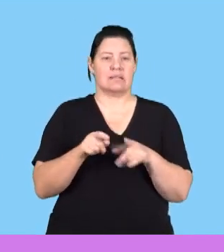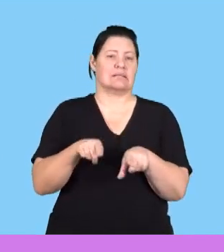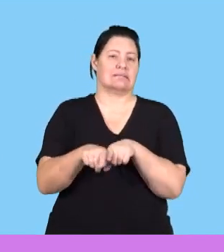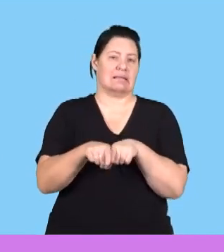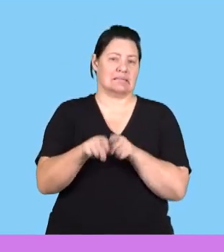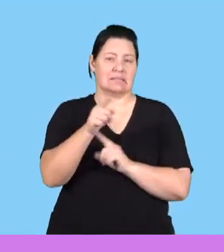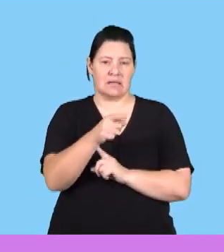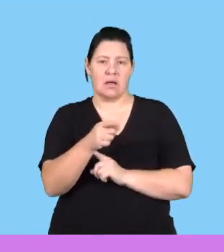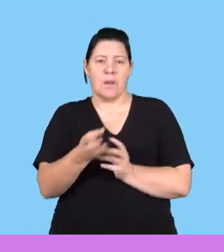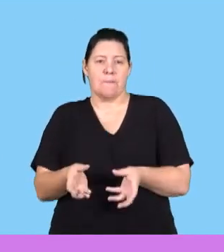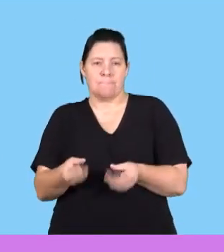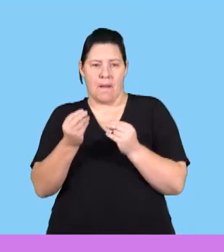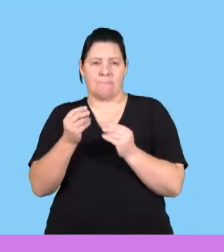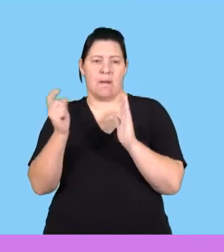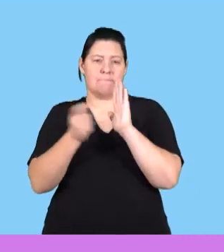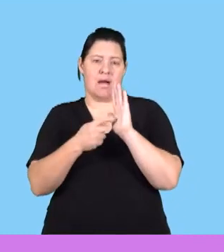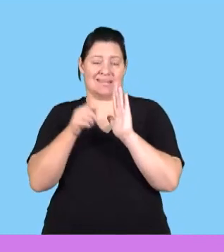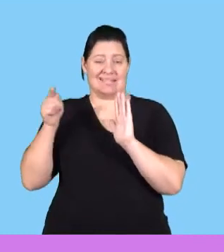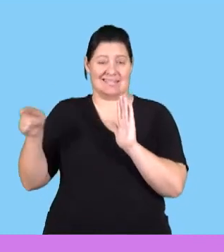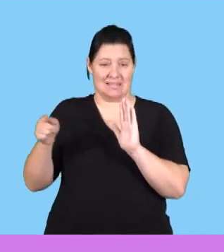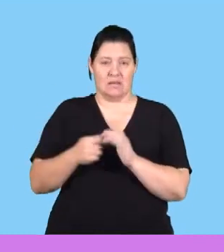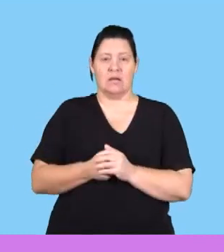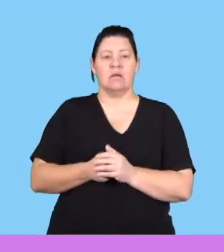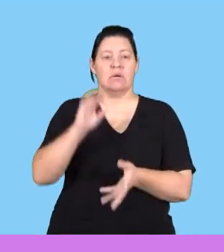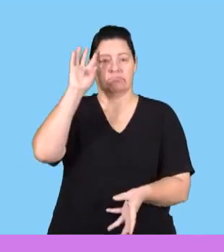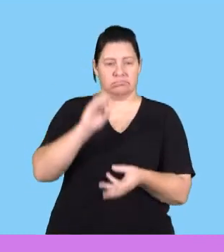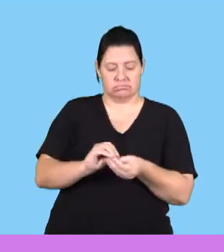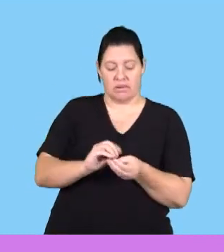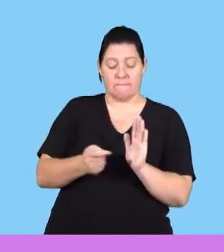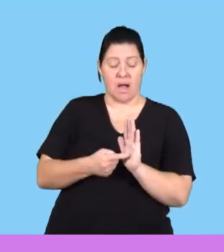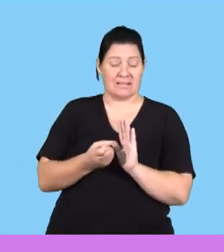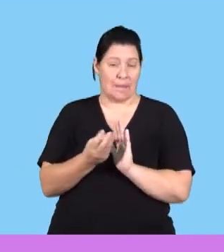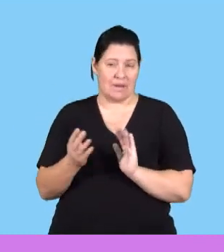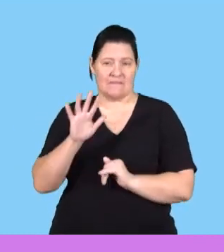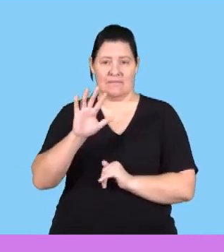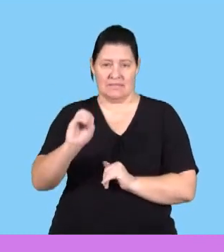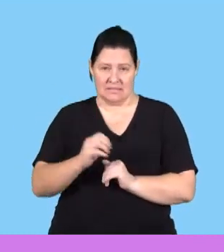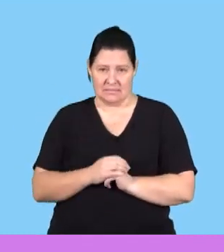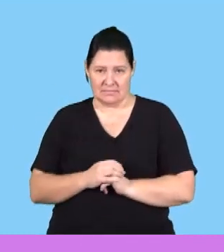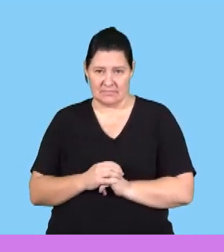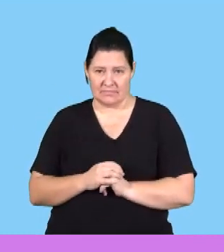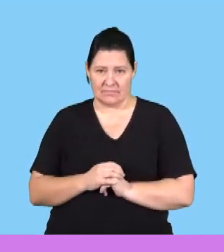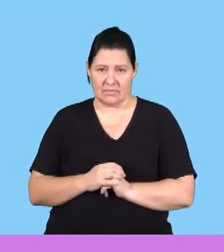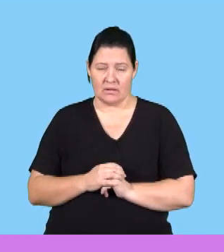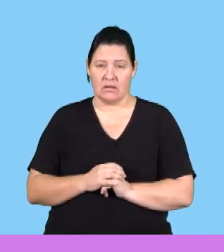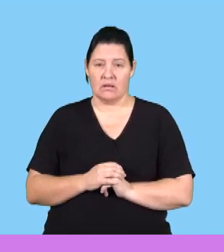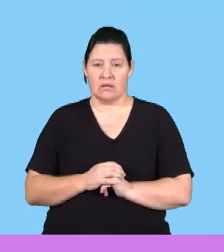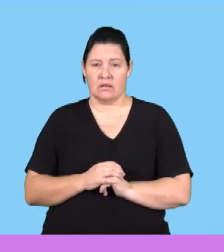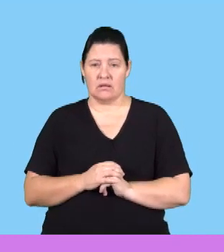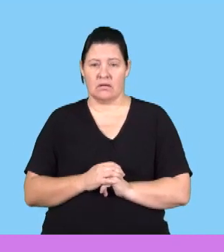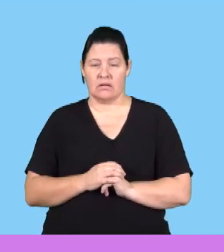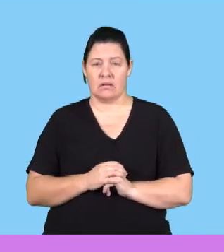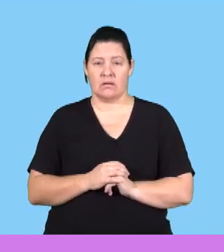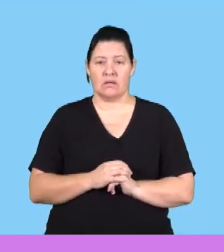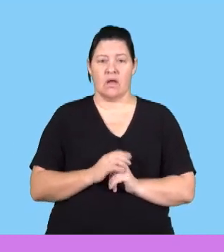a class test and obtained the marks tabulated on your right. The class test total was 50 marks. So here we can see, for